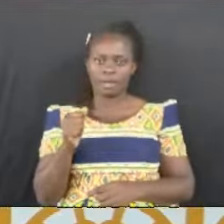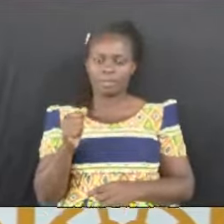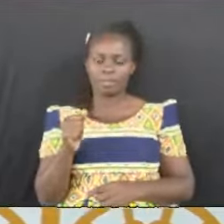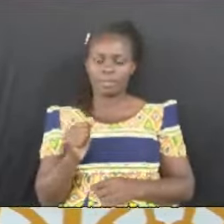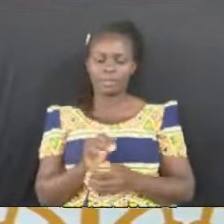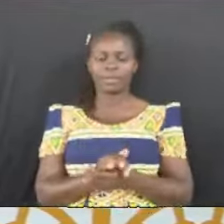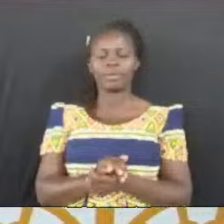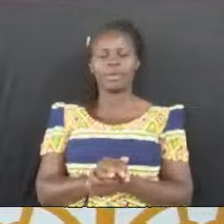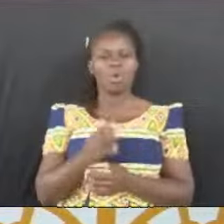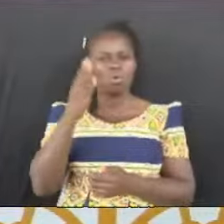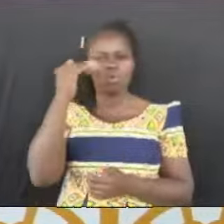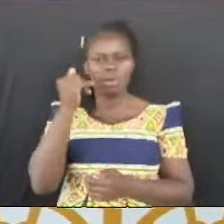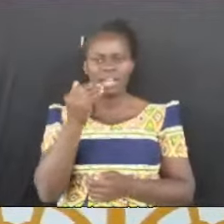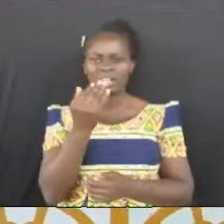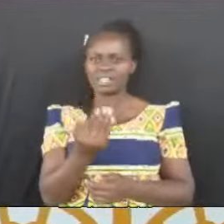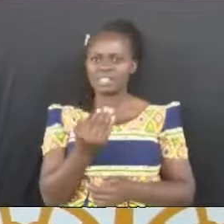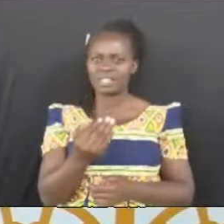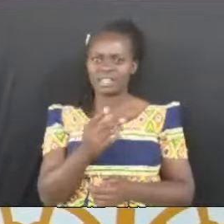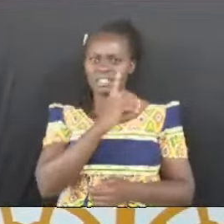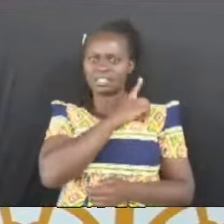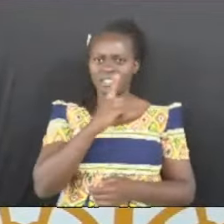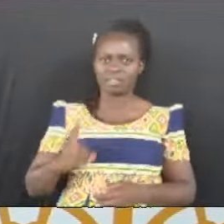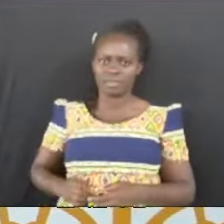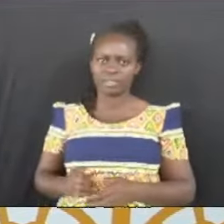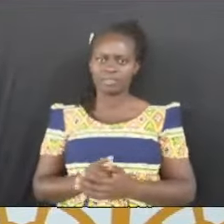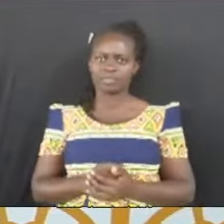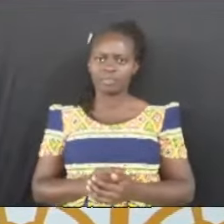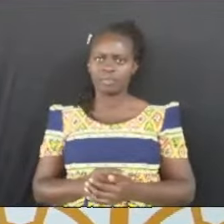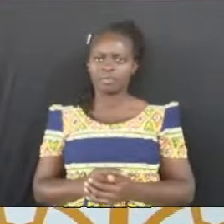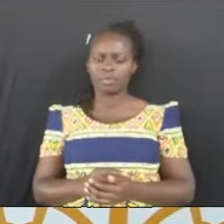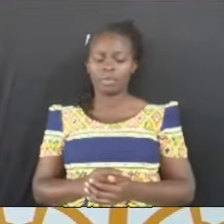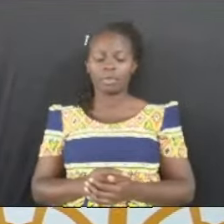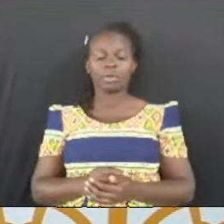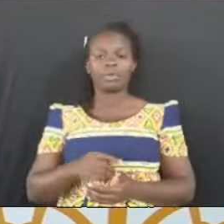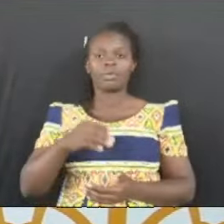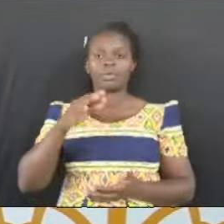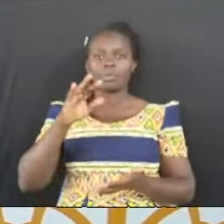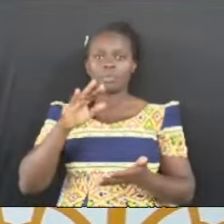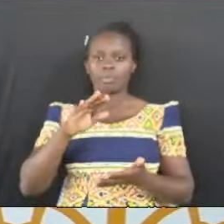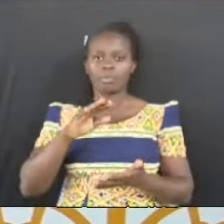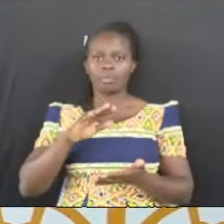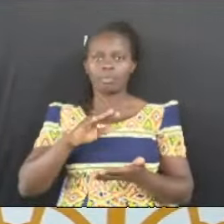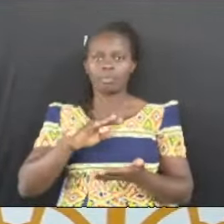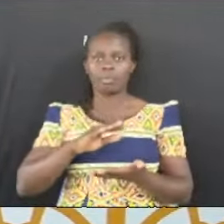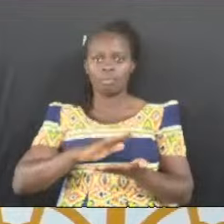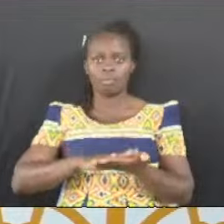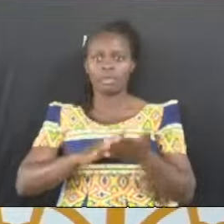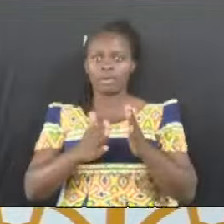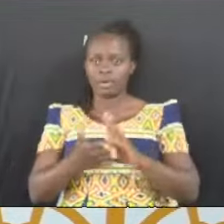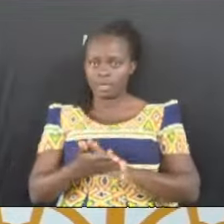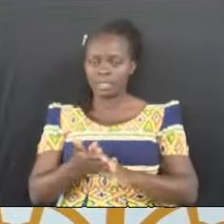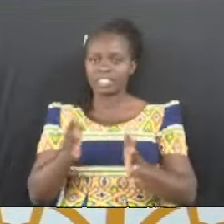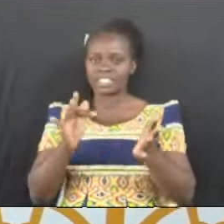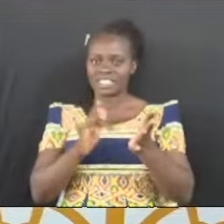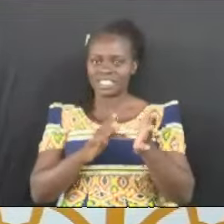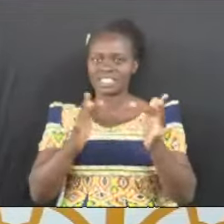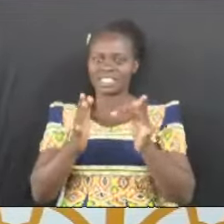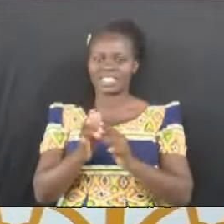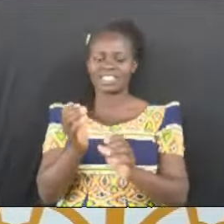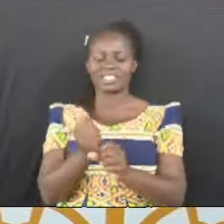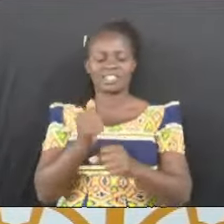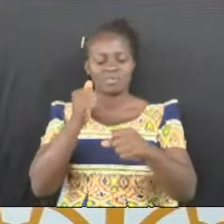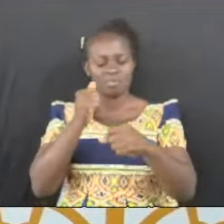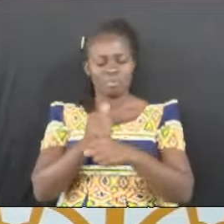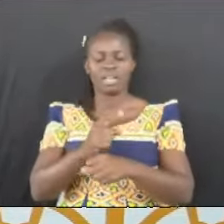of David? Because God made a promise to David that his throne will